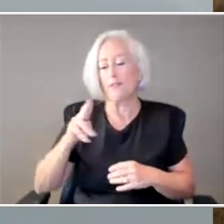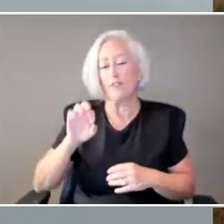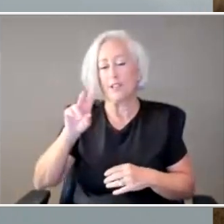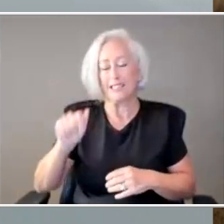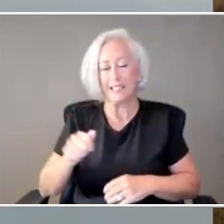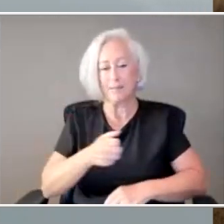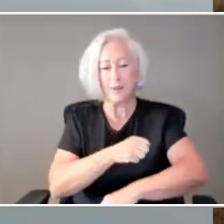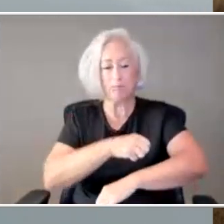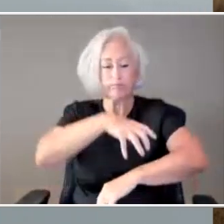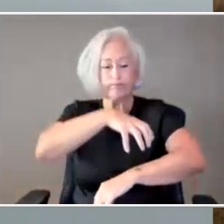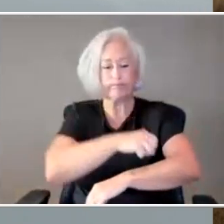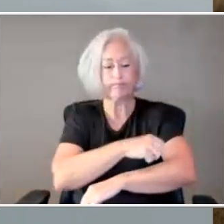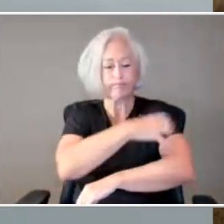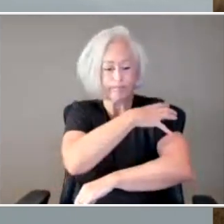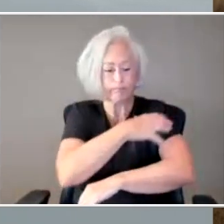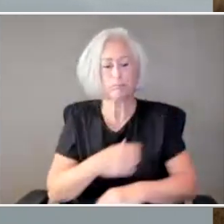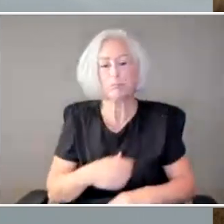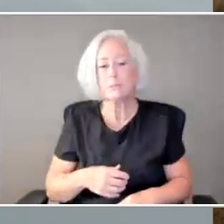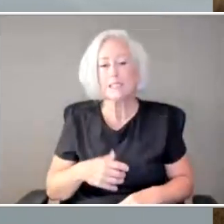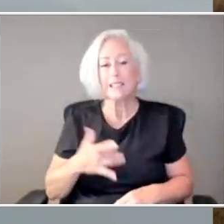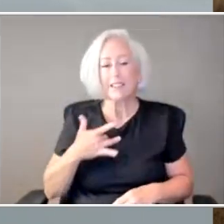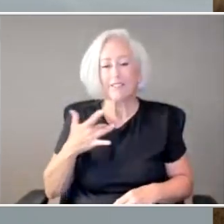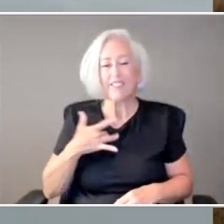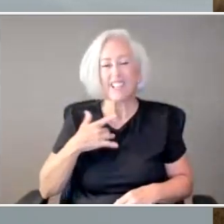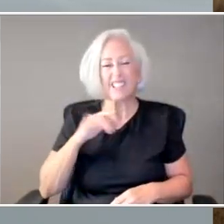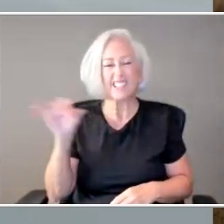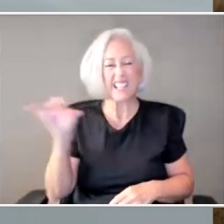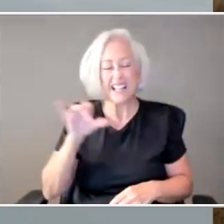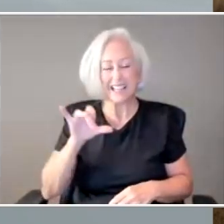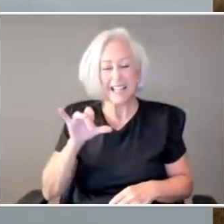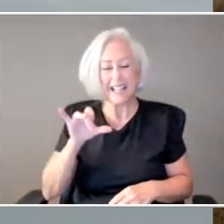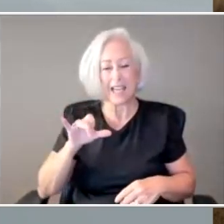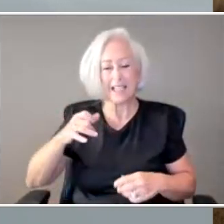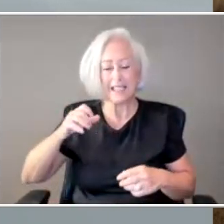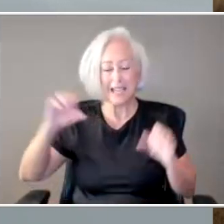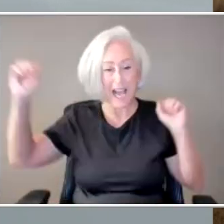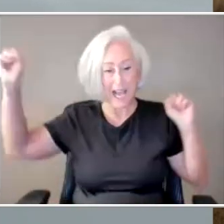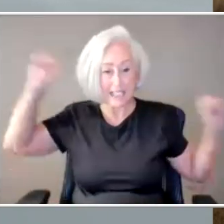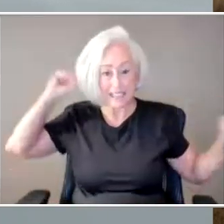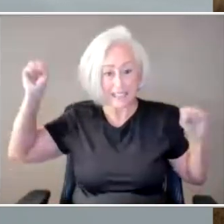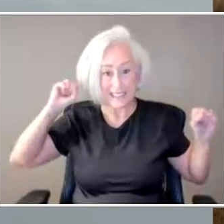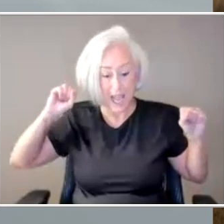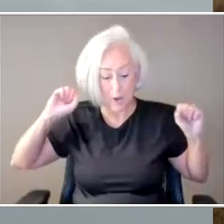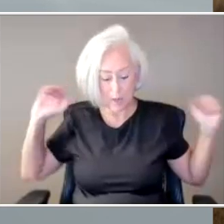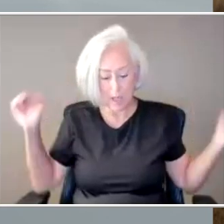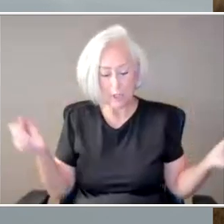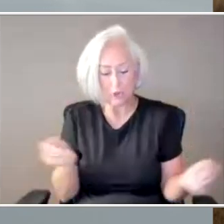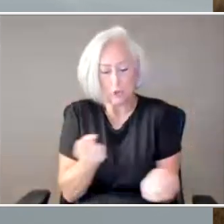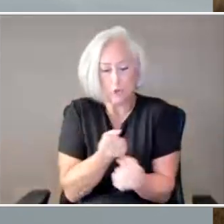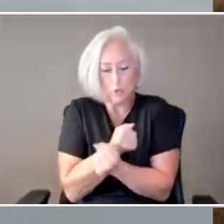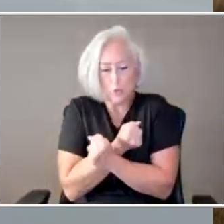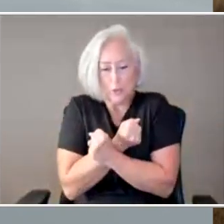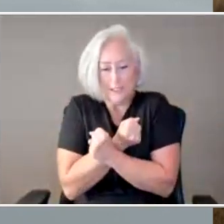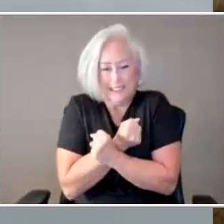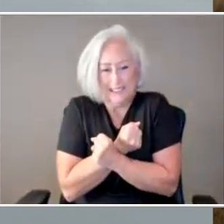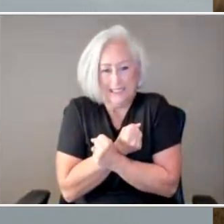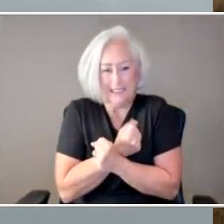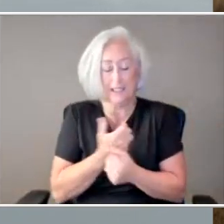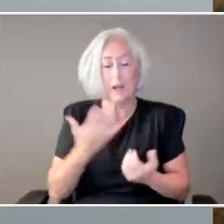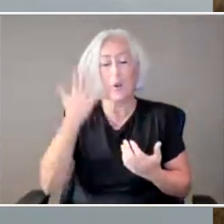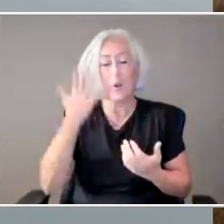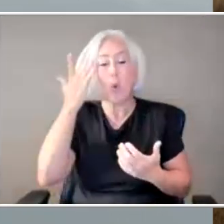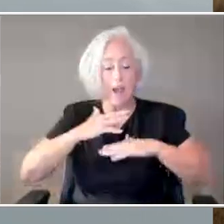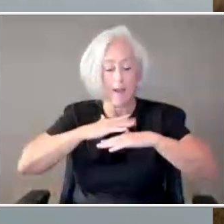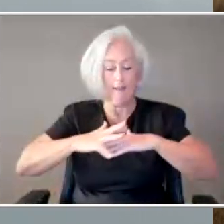being kind of like squeezed like a towel. It just basically it's moving your like all the fluid through your lymphatic system towards